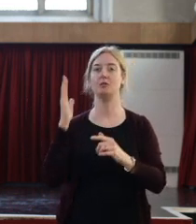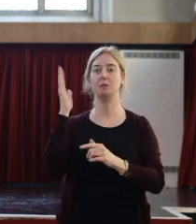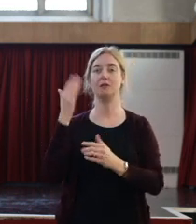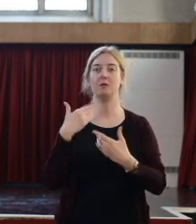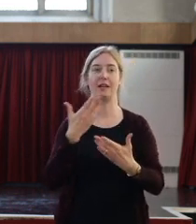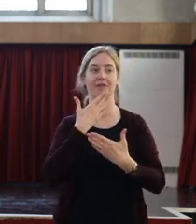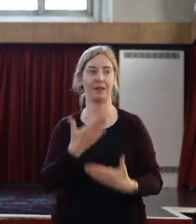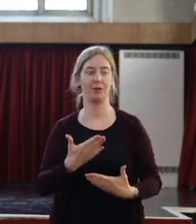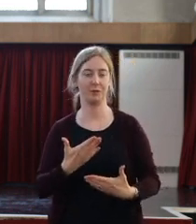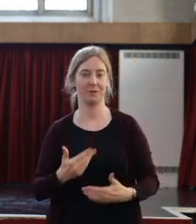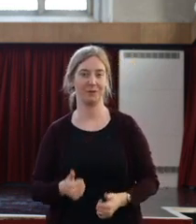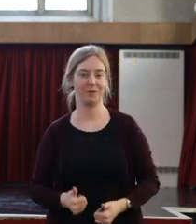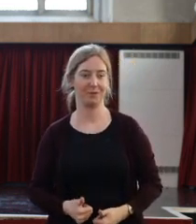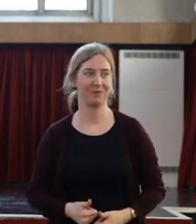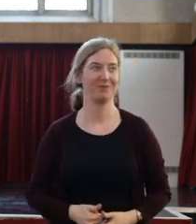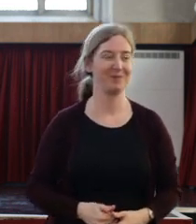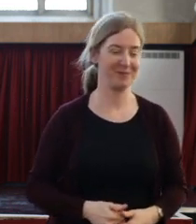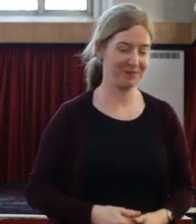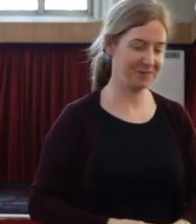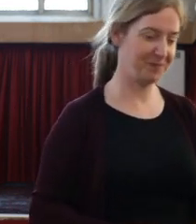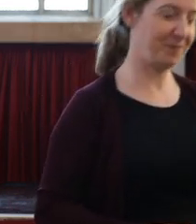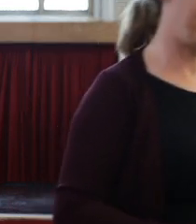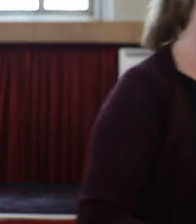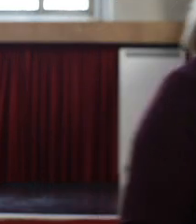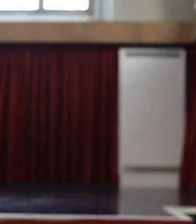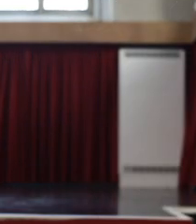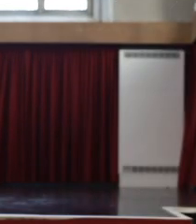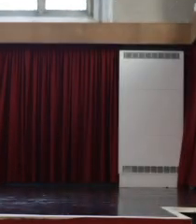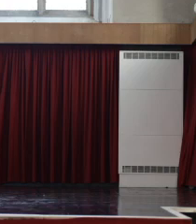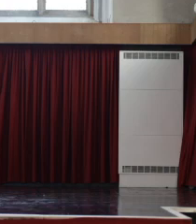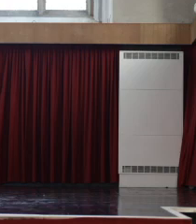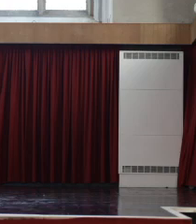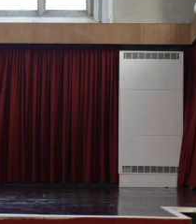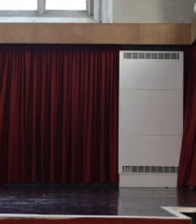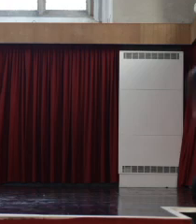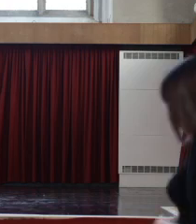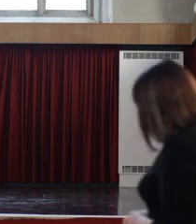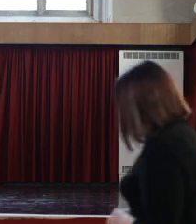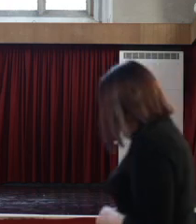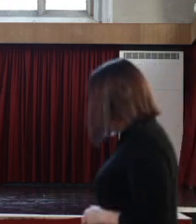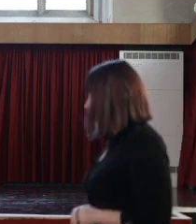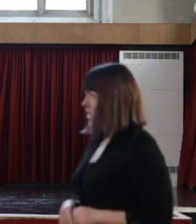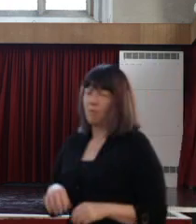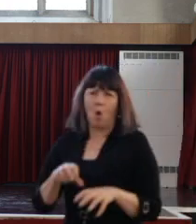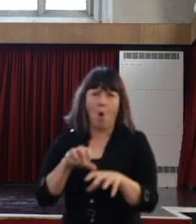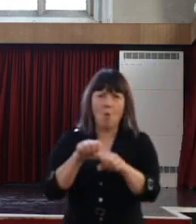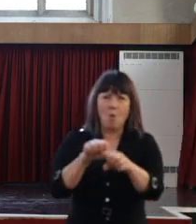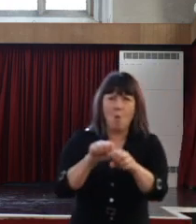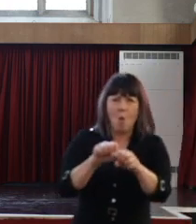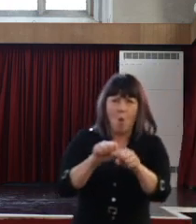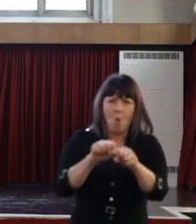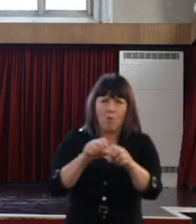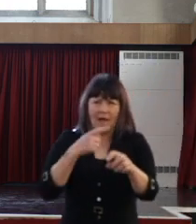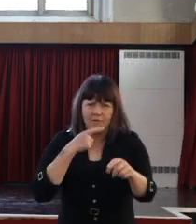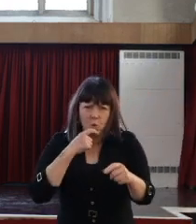him go forward.